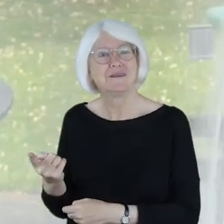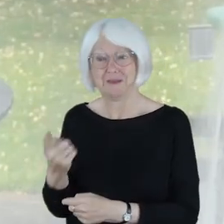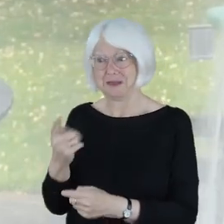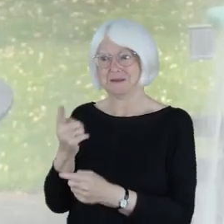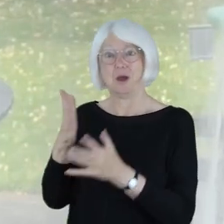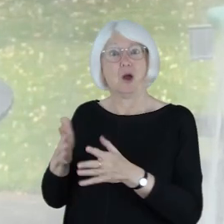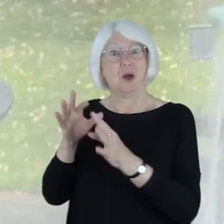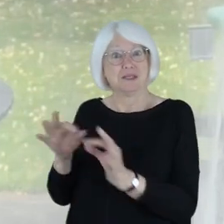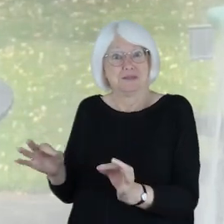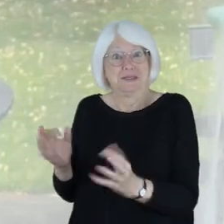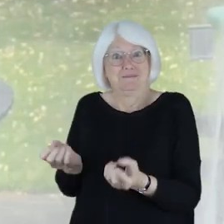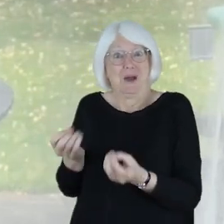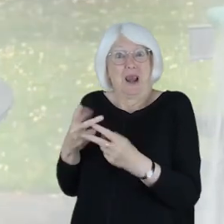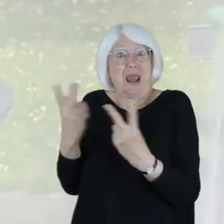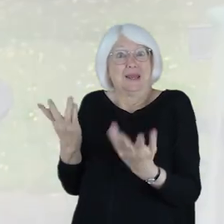bringing brightness into lives.